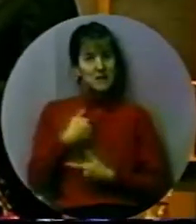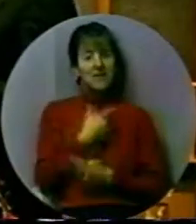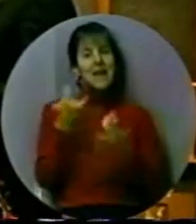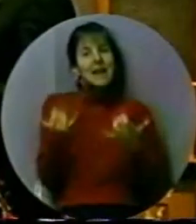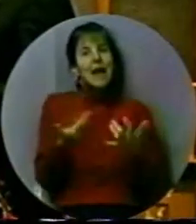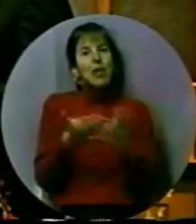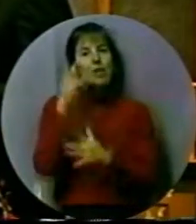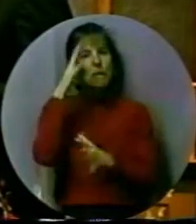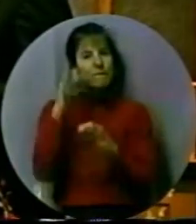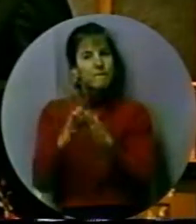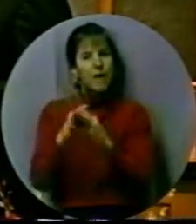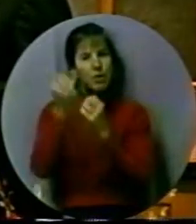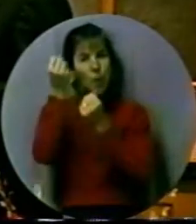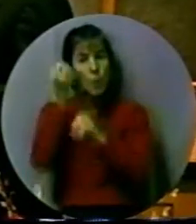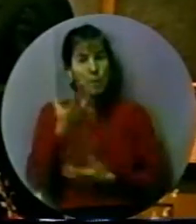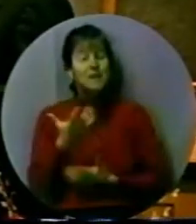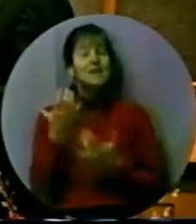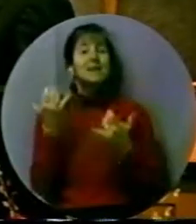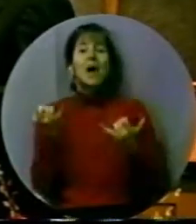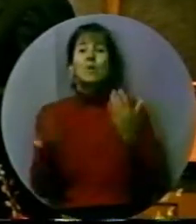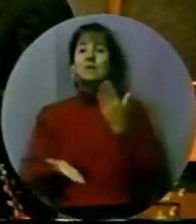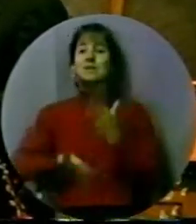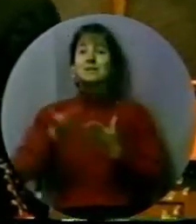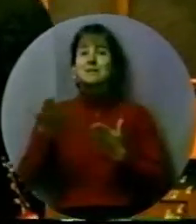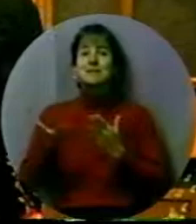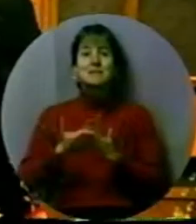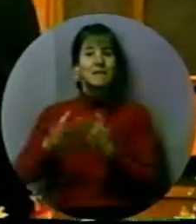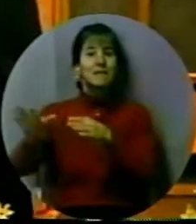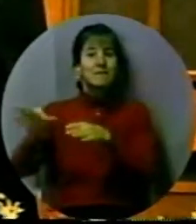faith obedience, it is so easy to